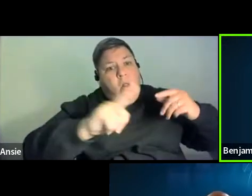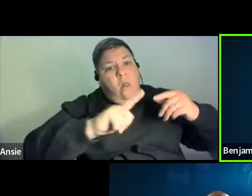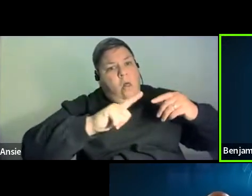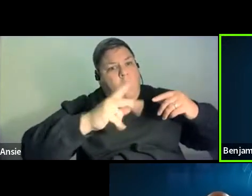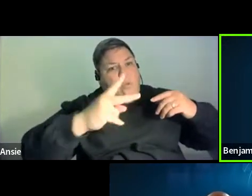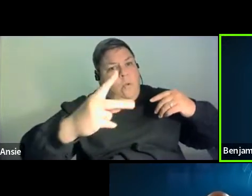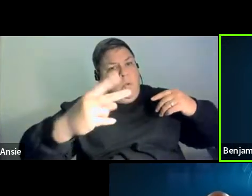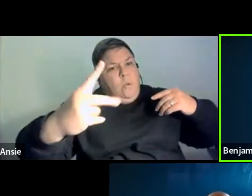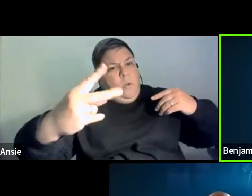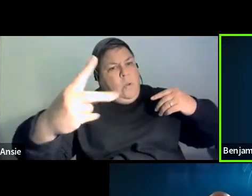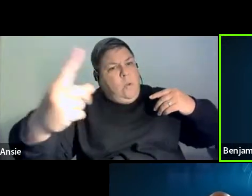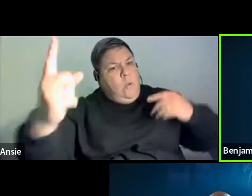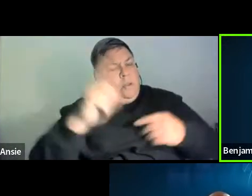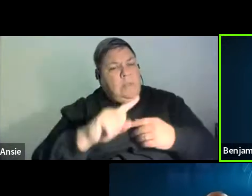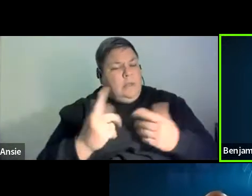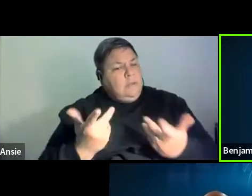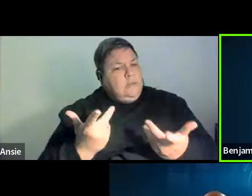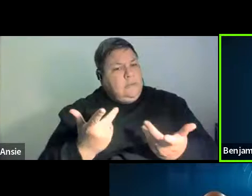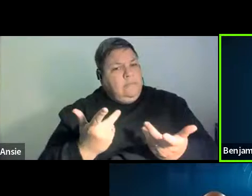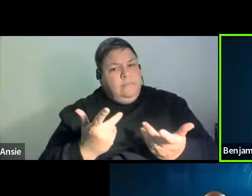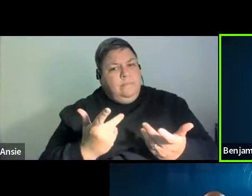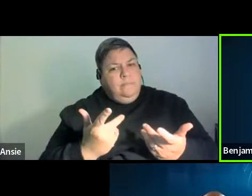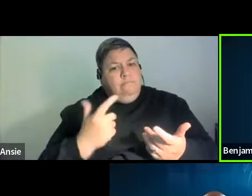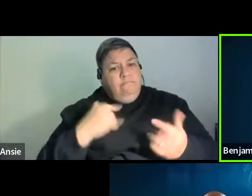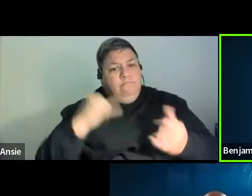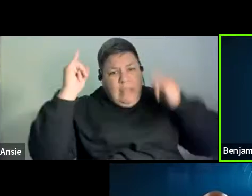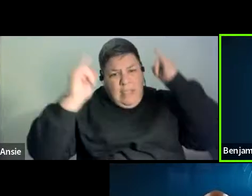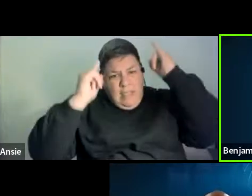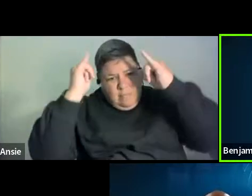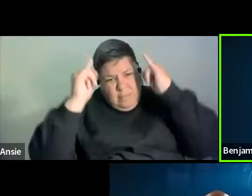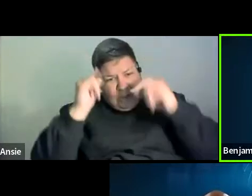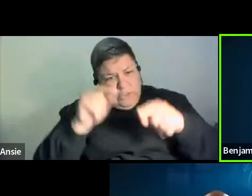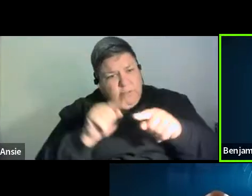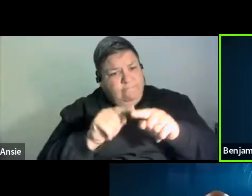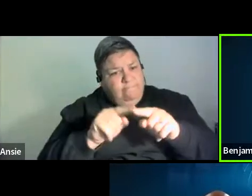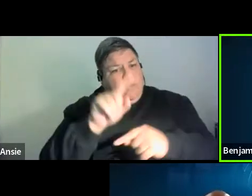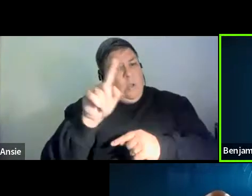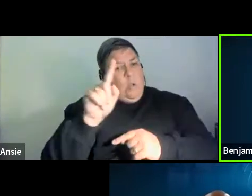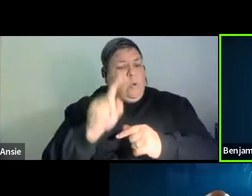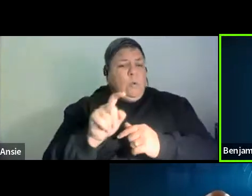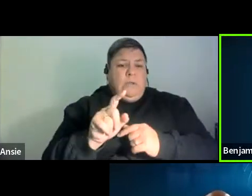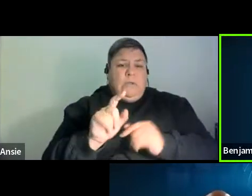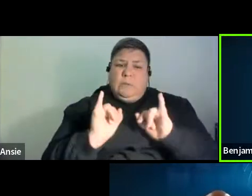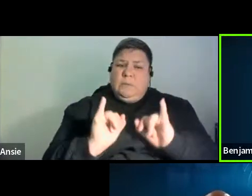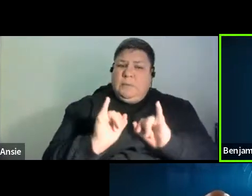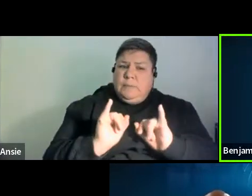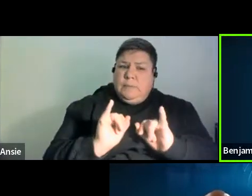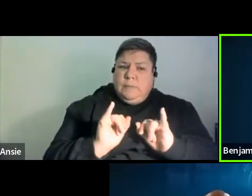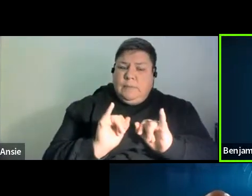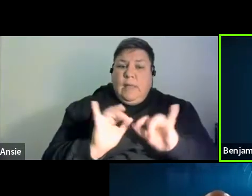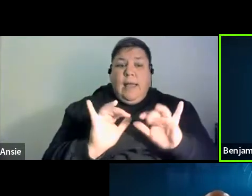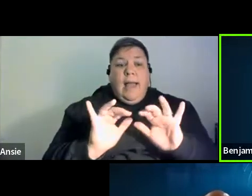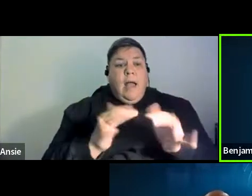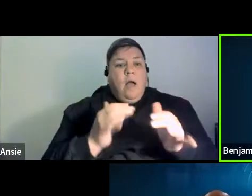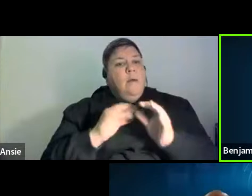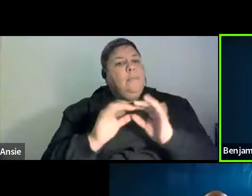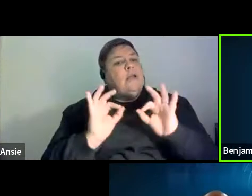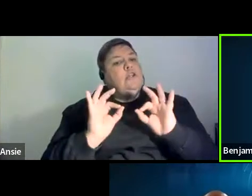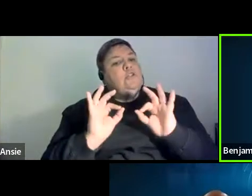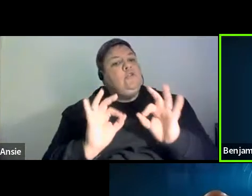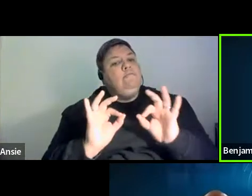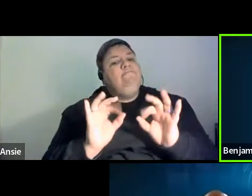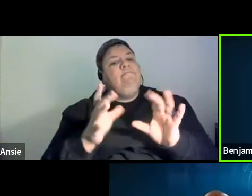shortened? I would imagine, Martin, that the answer to that question is really make sure that we have the